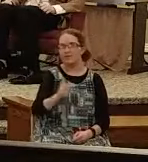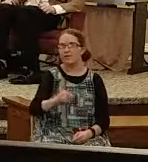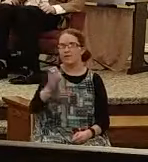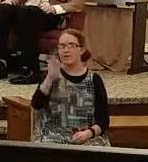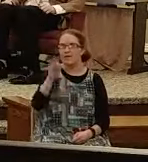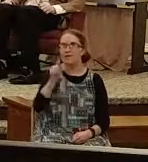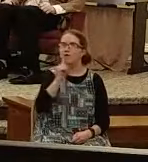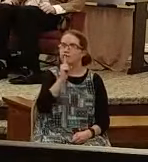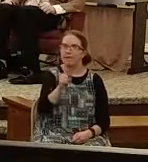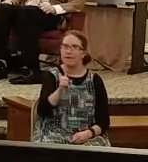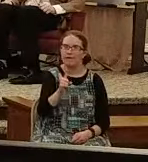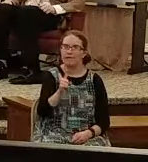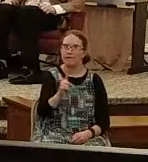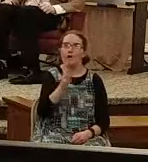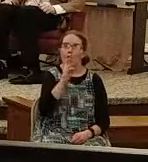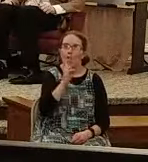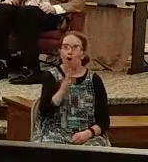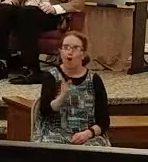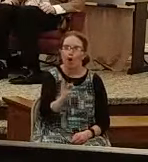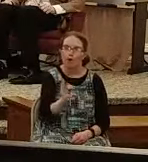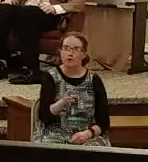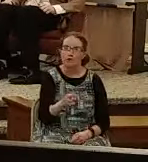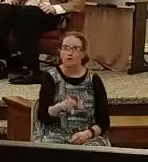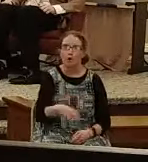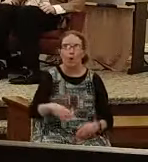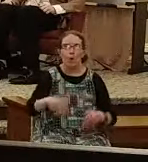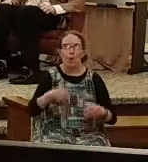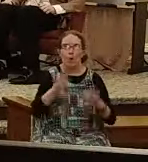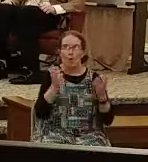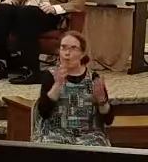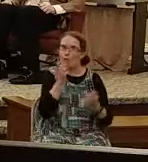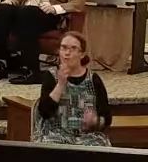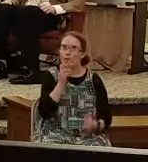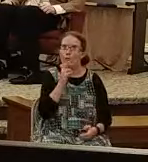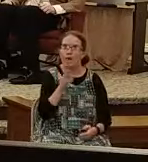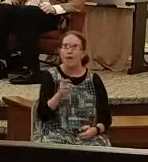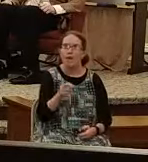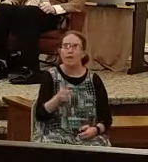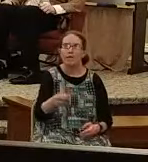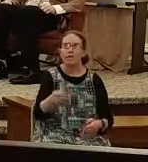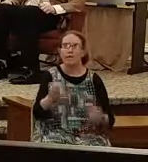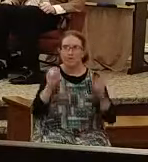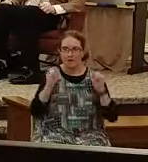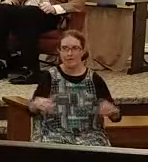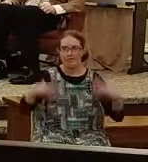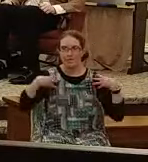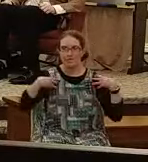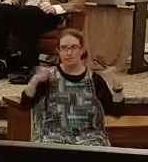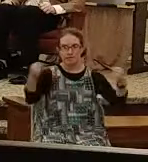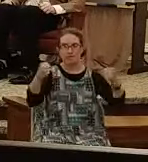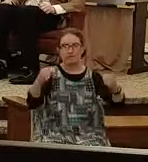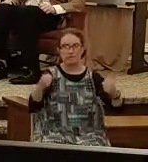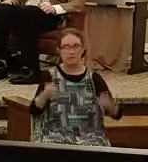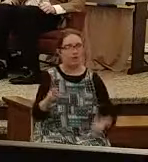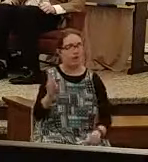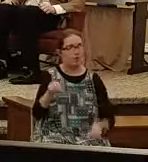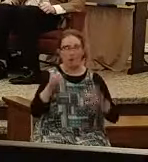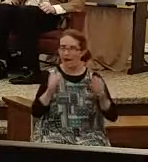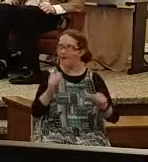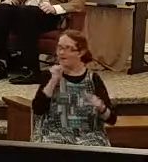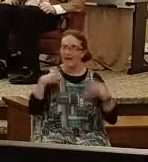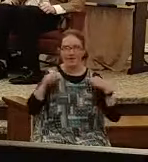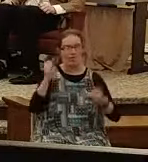you really are what you say you are, then you ought to be able to heal me. No, I can't heal